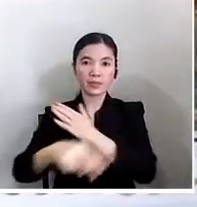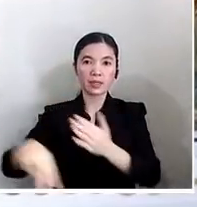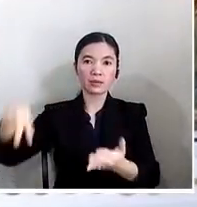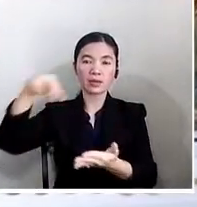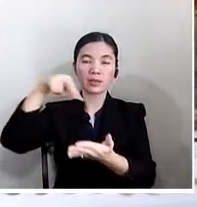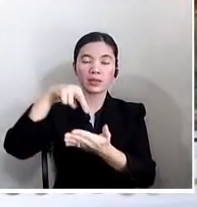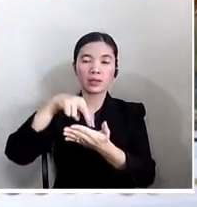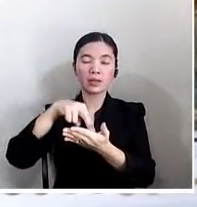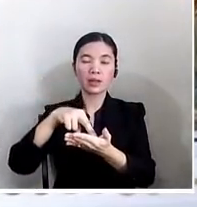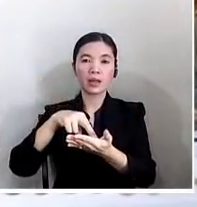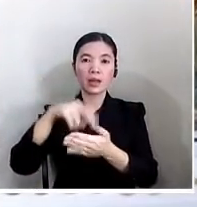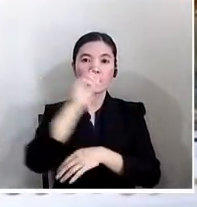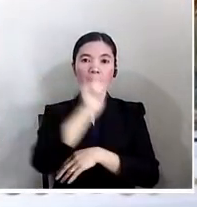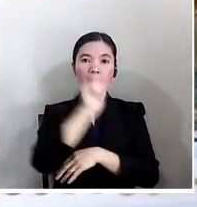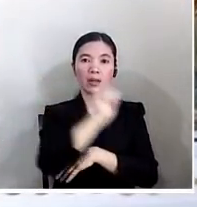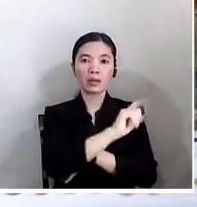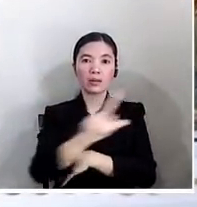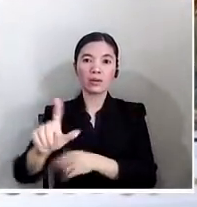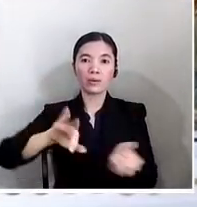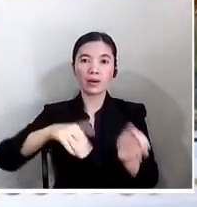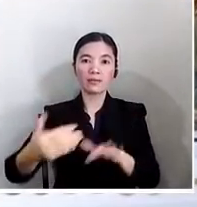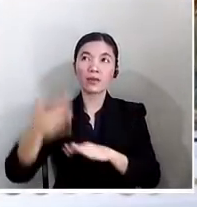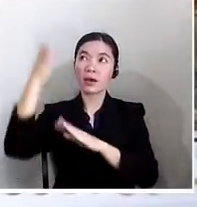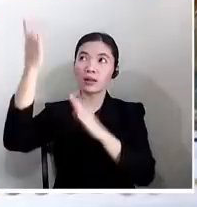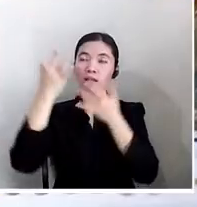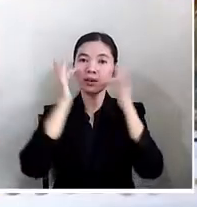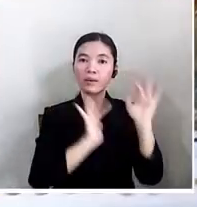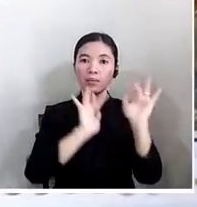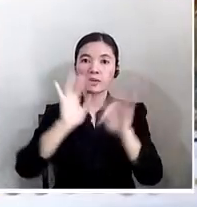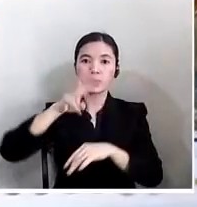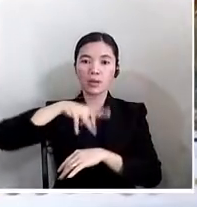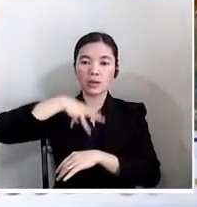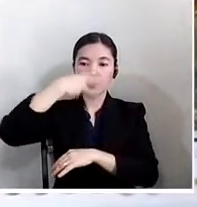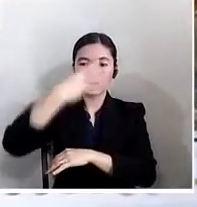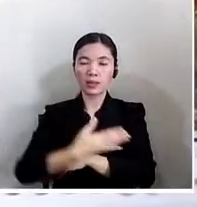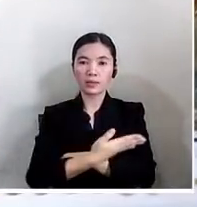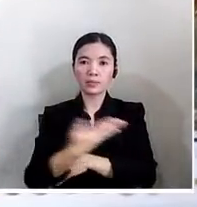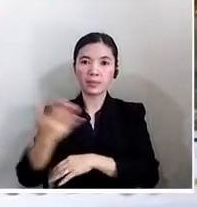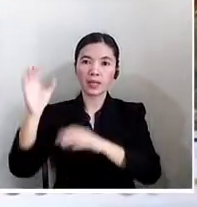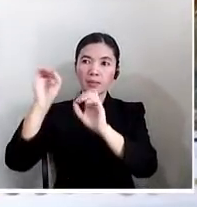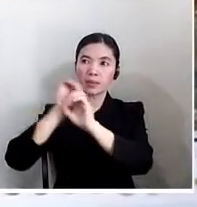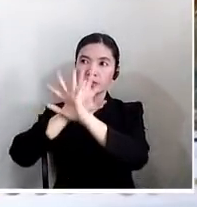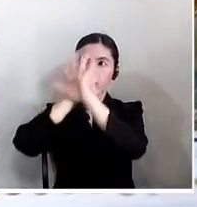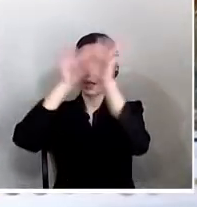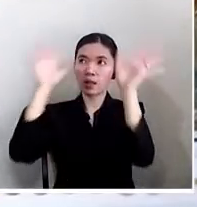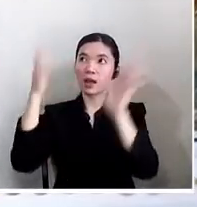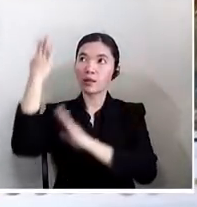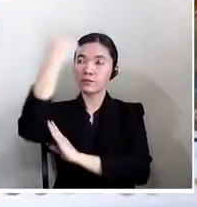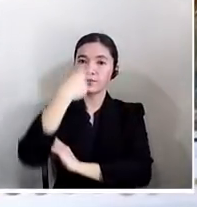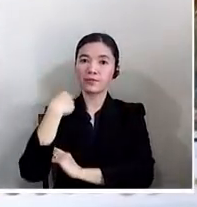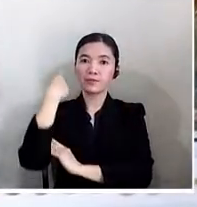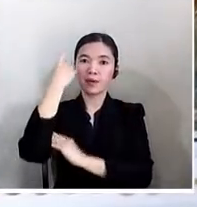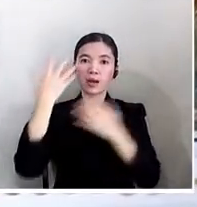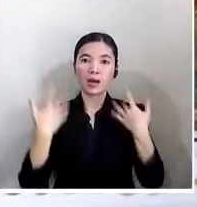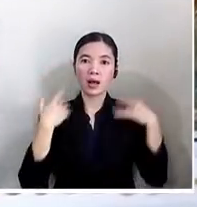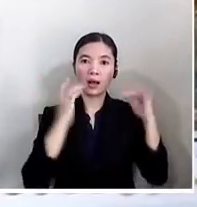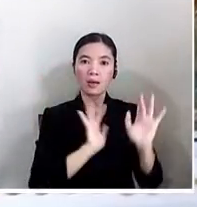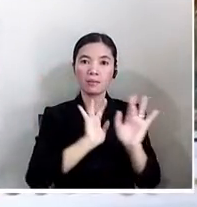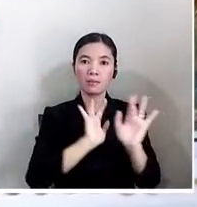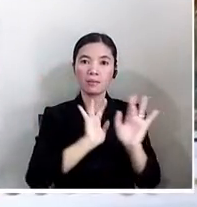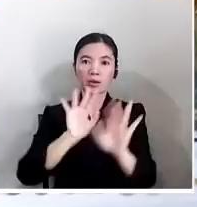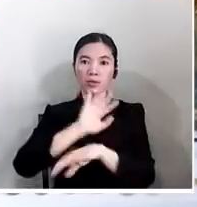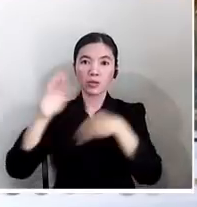resurrection, and all who have died in your mercy. Welcome them into the light of your face. Have mercy on us all, we